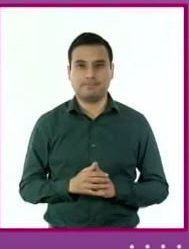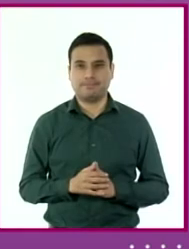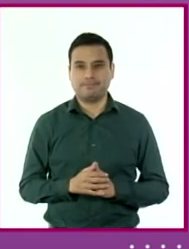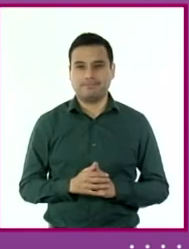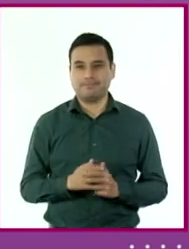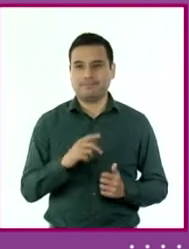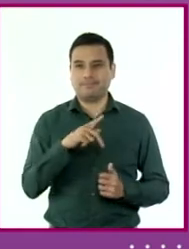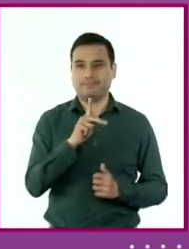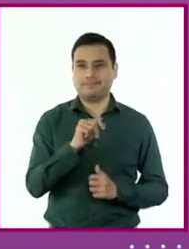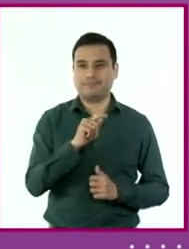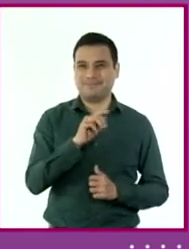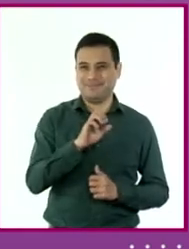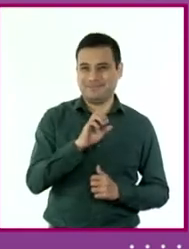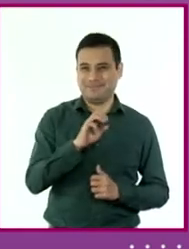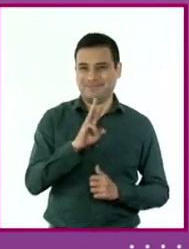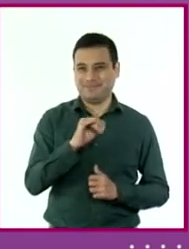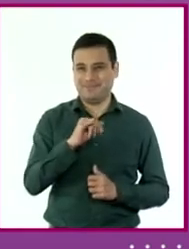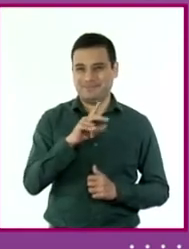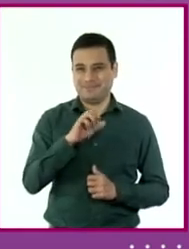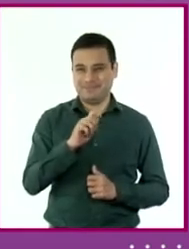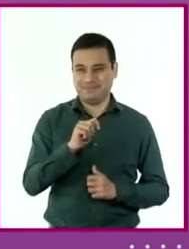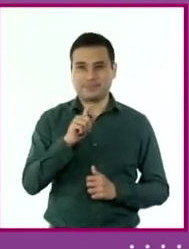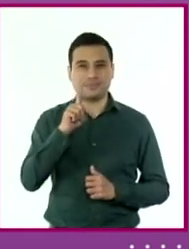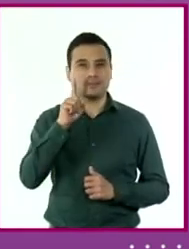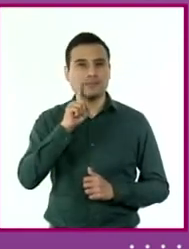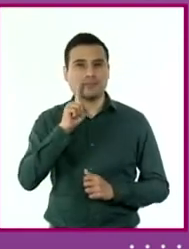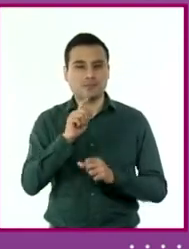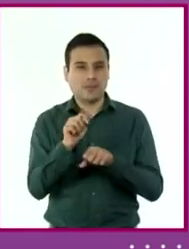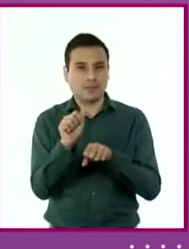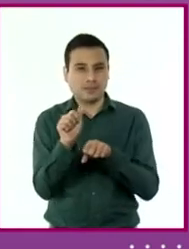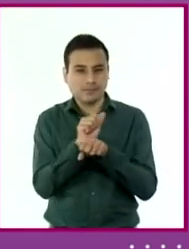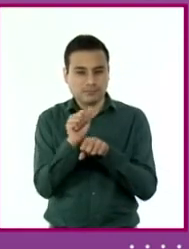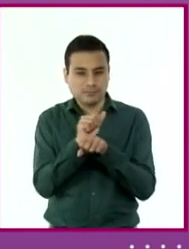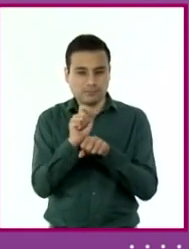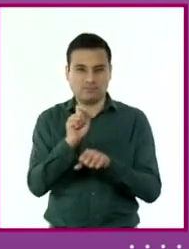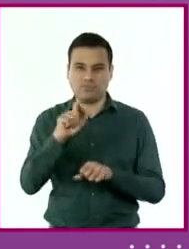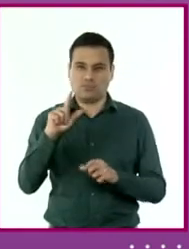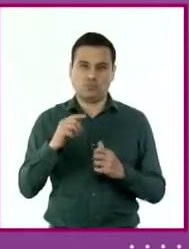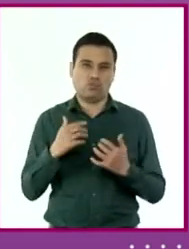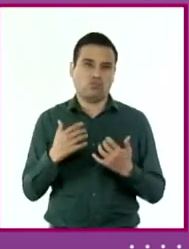Winslet. She's a really good actress.